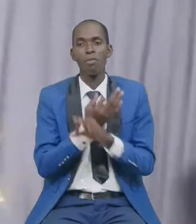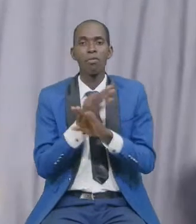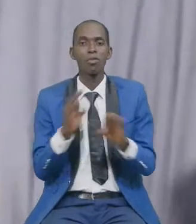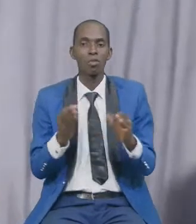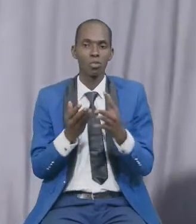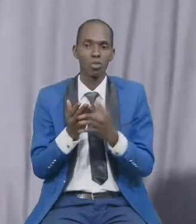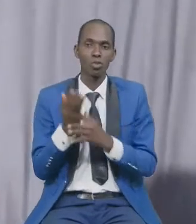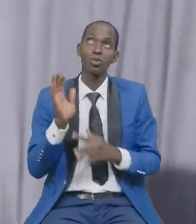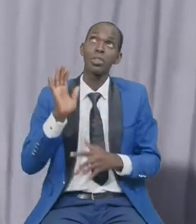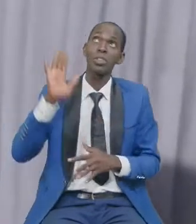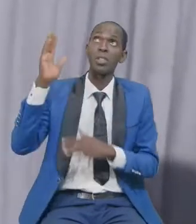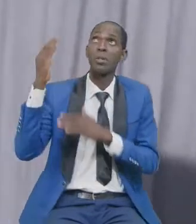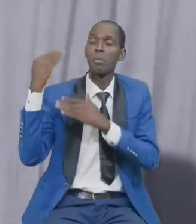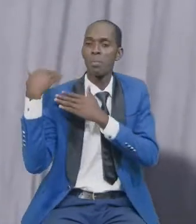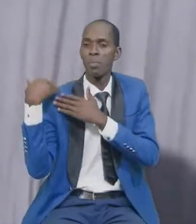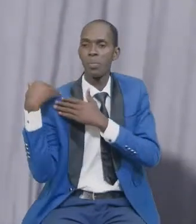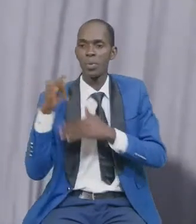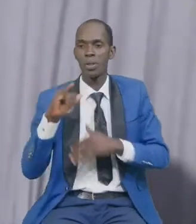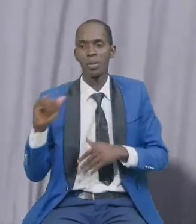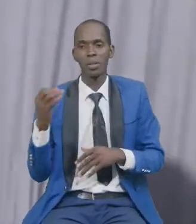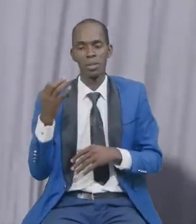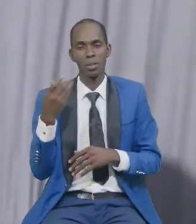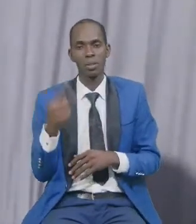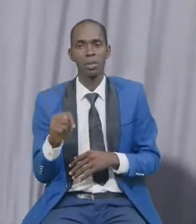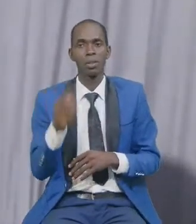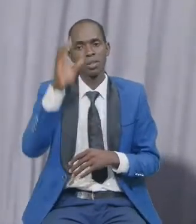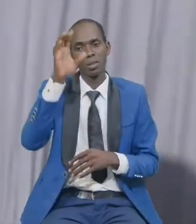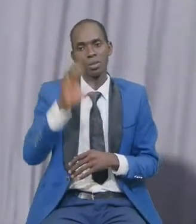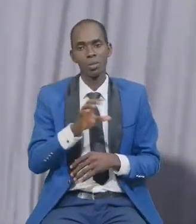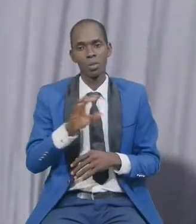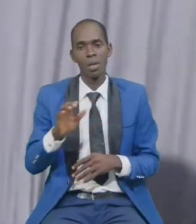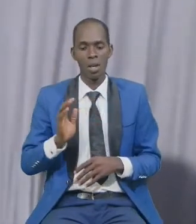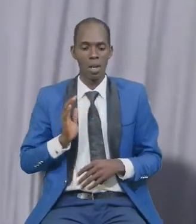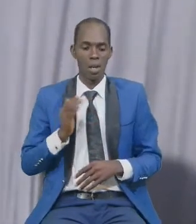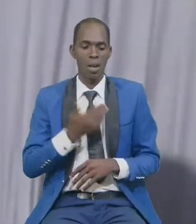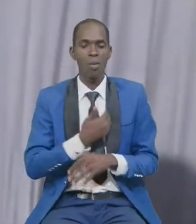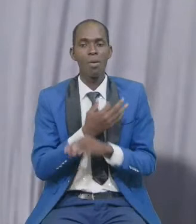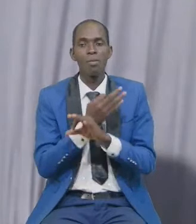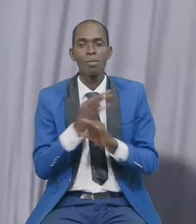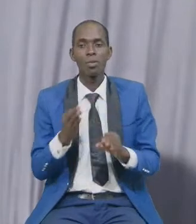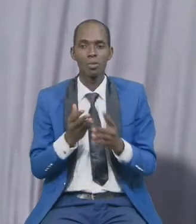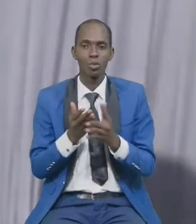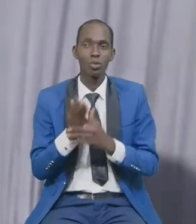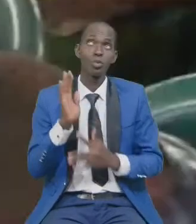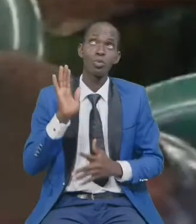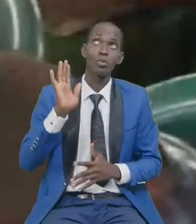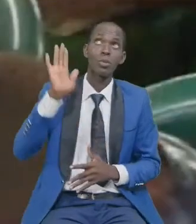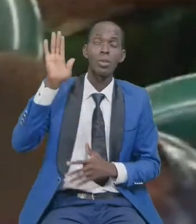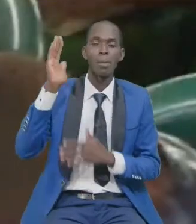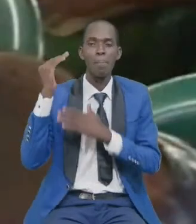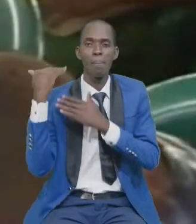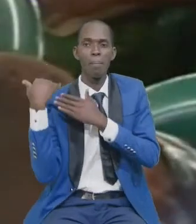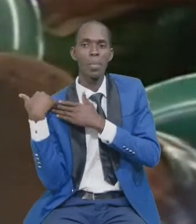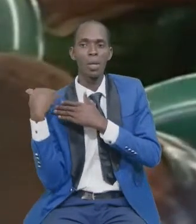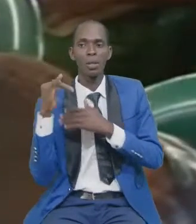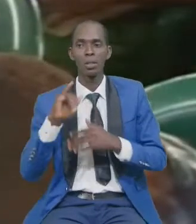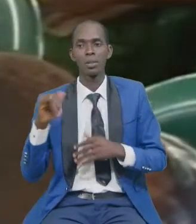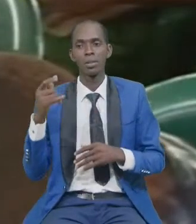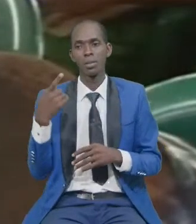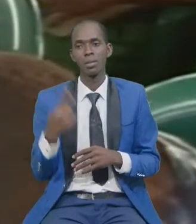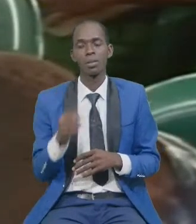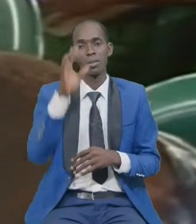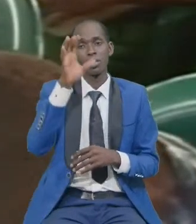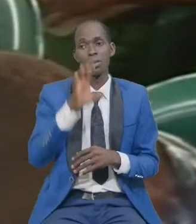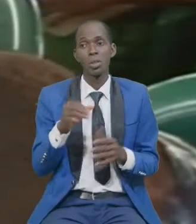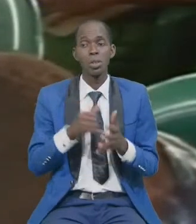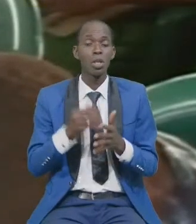cross. Our freedom through his bearing the cross. It was for you he bore the